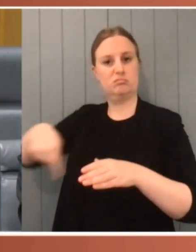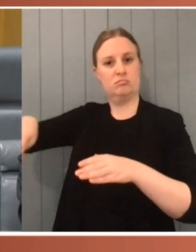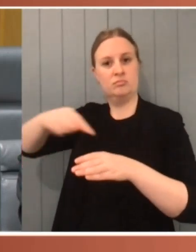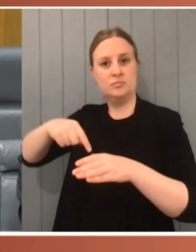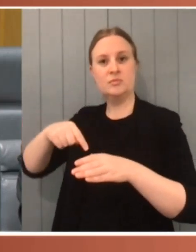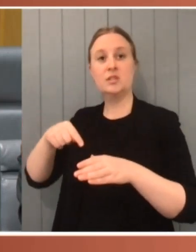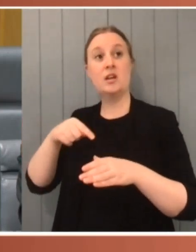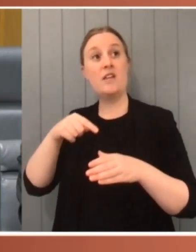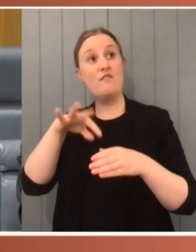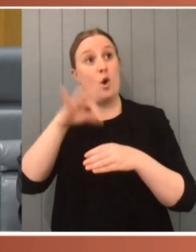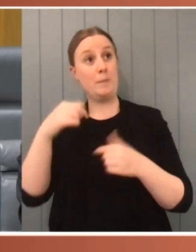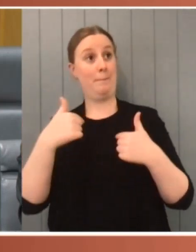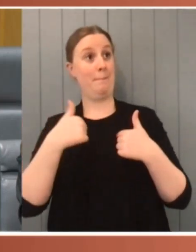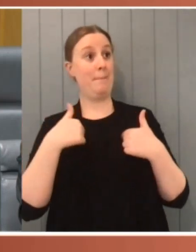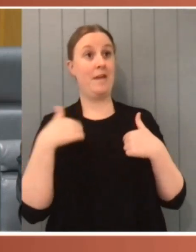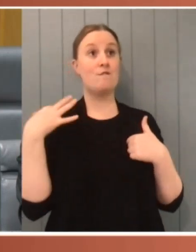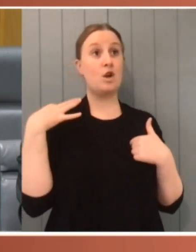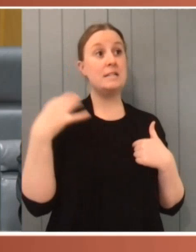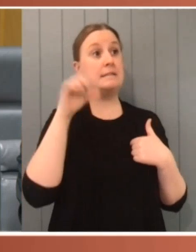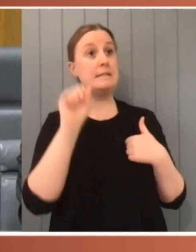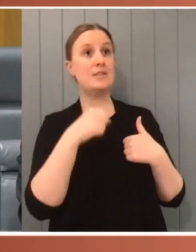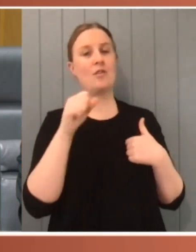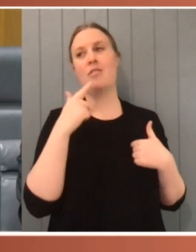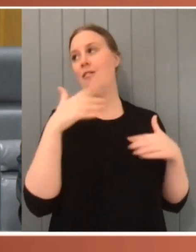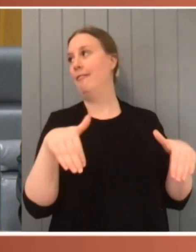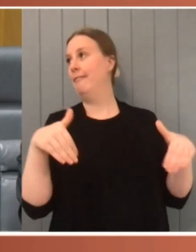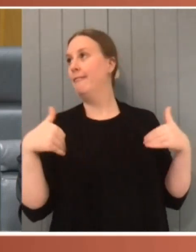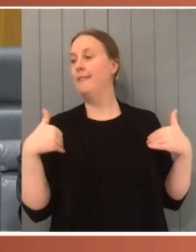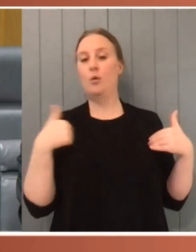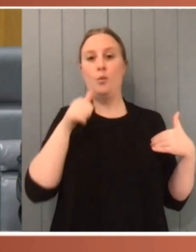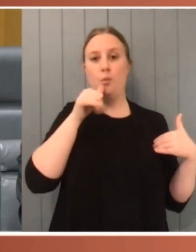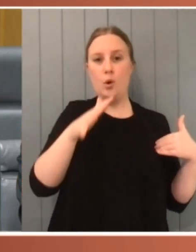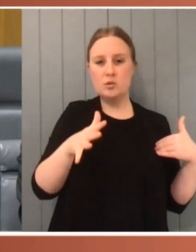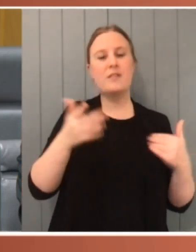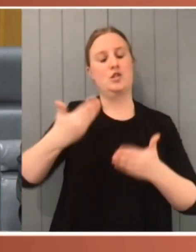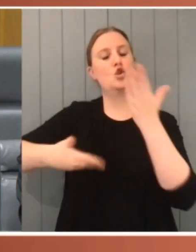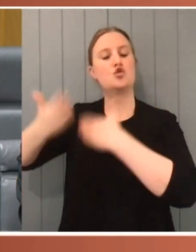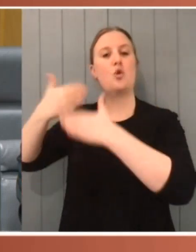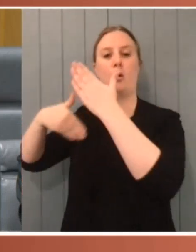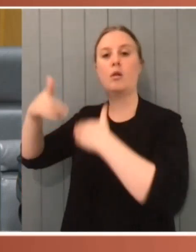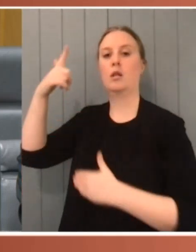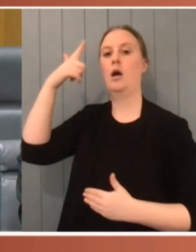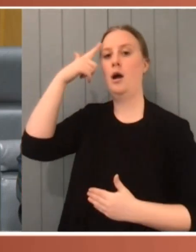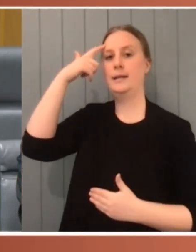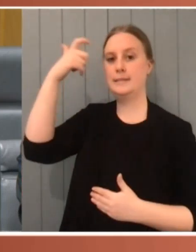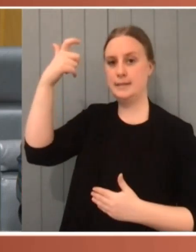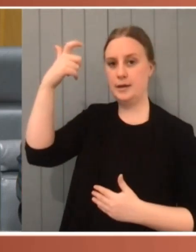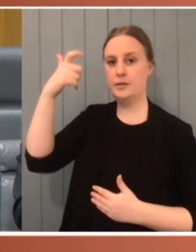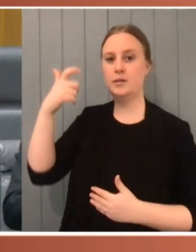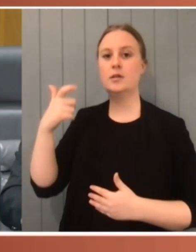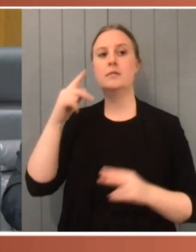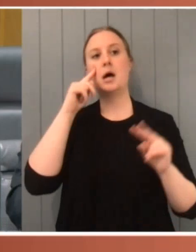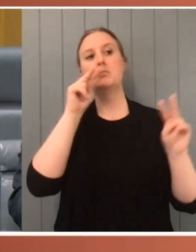been eroded given the sort of changing demographics and patterns of voter support for